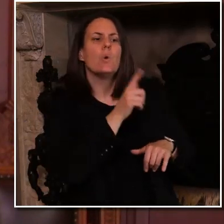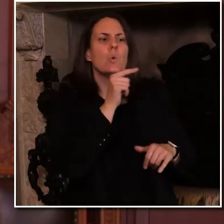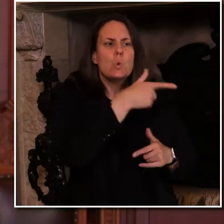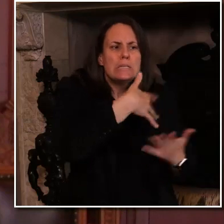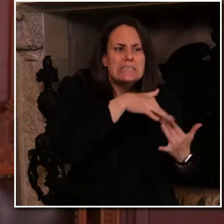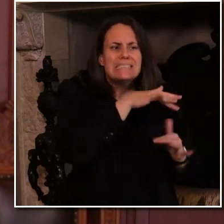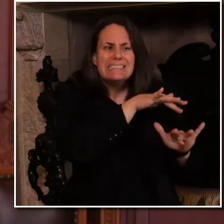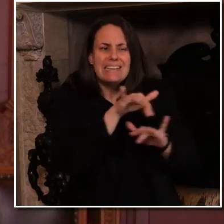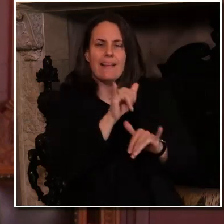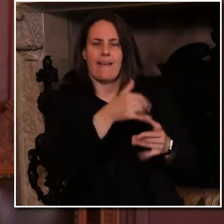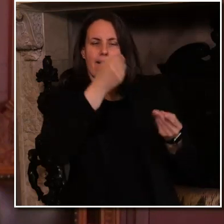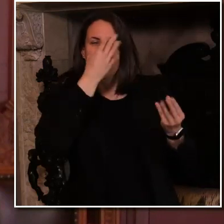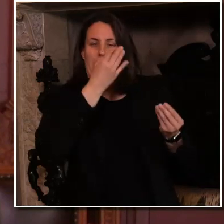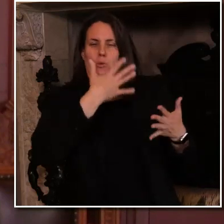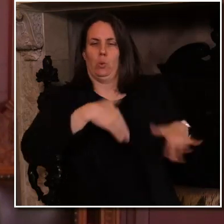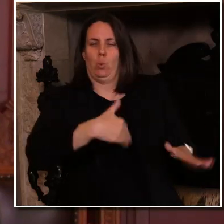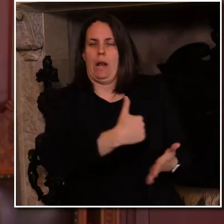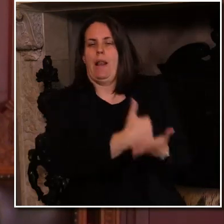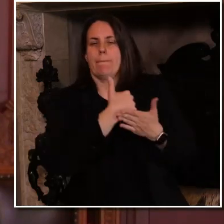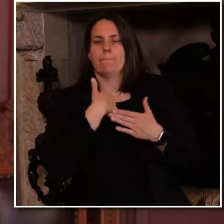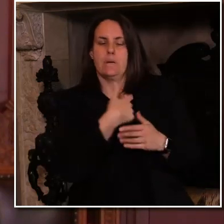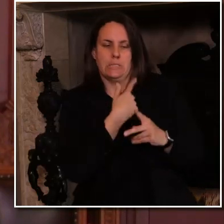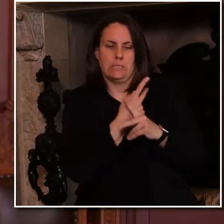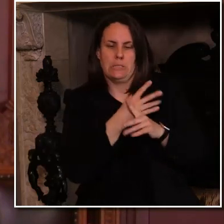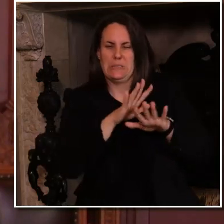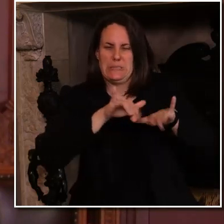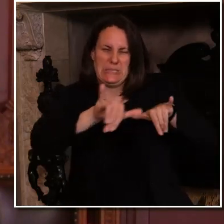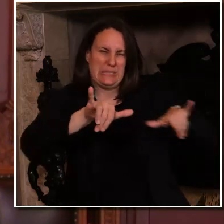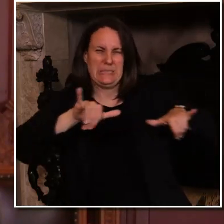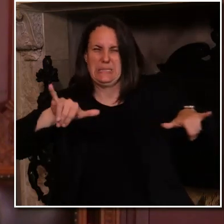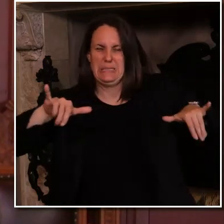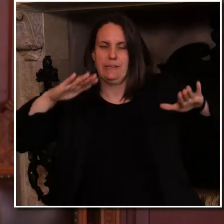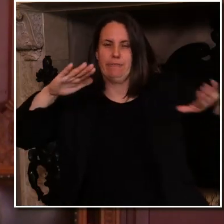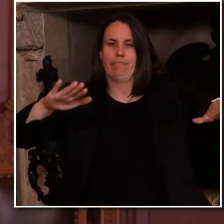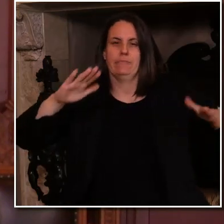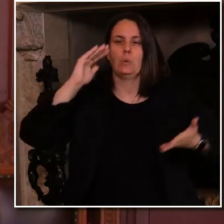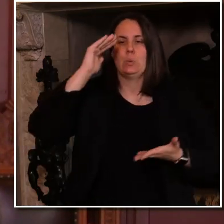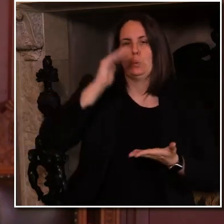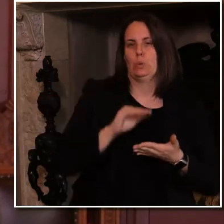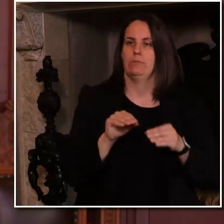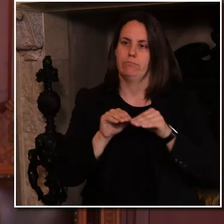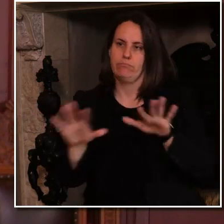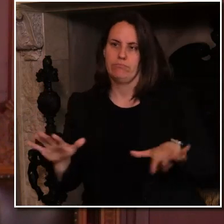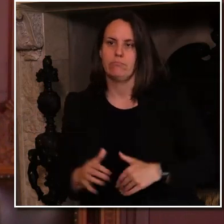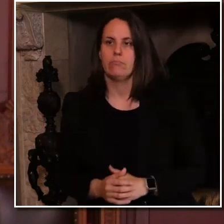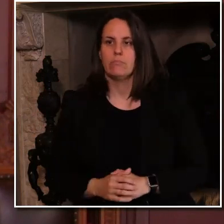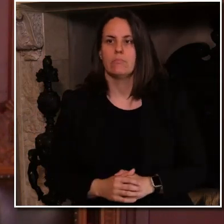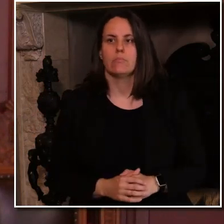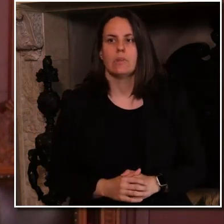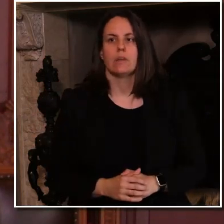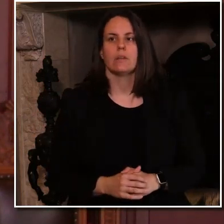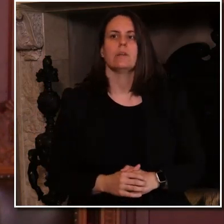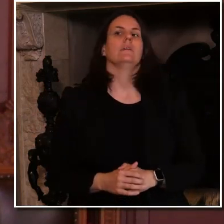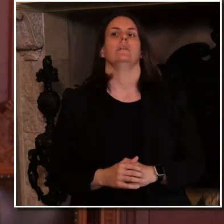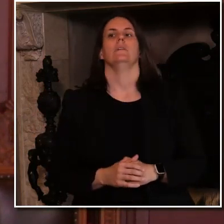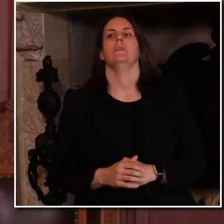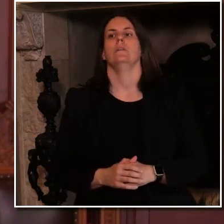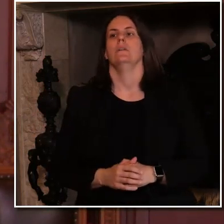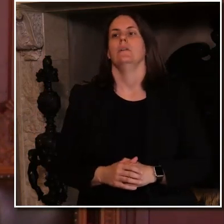of the only ways we're going to get that is if we get our healthcare providers and partners all across the state of